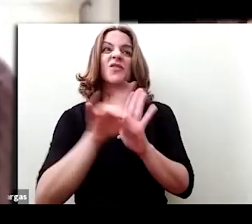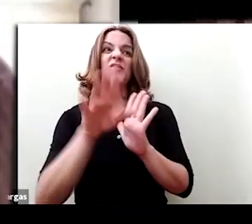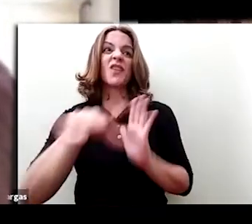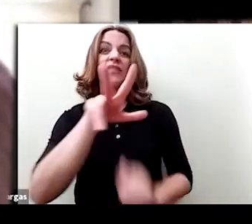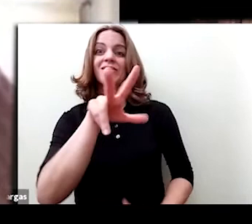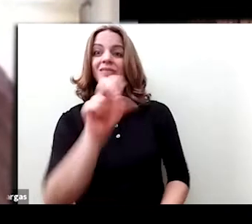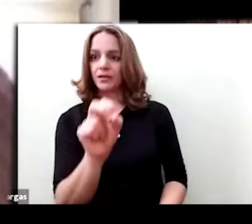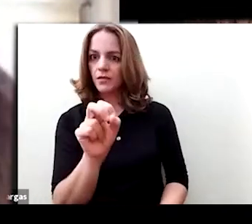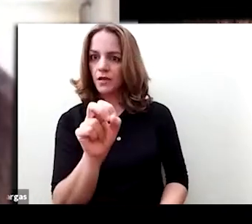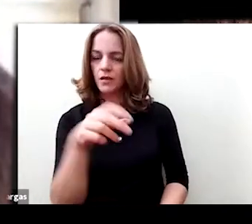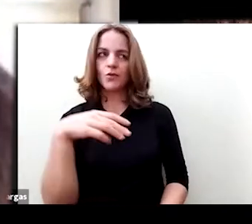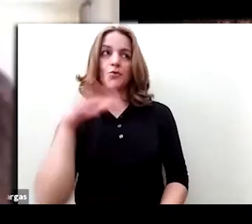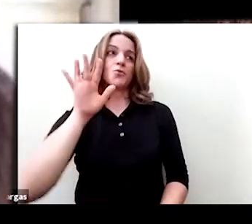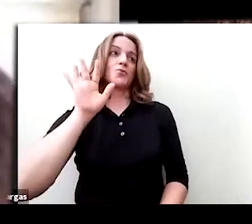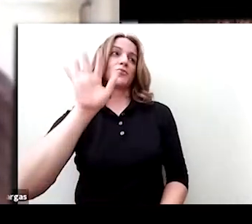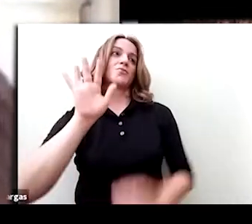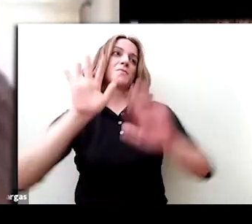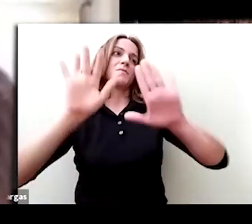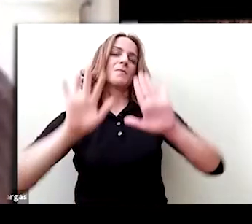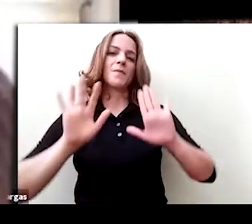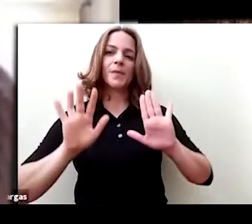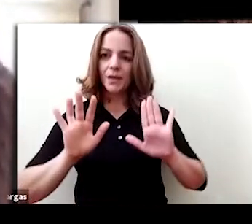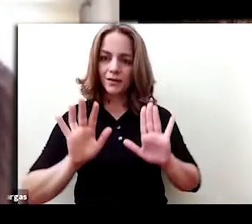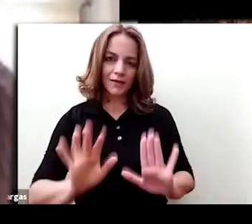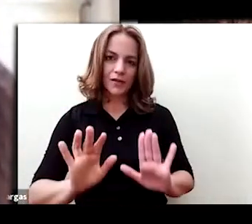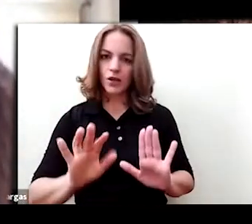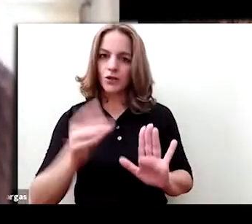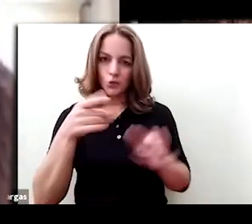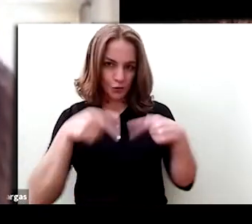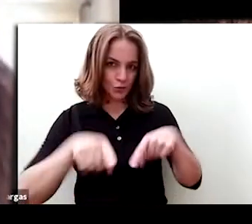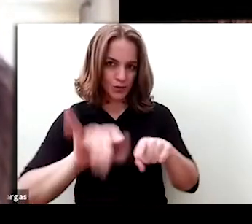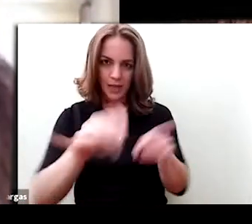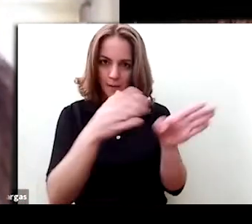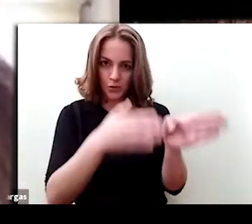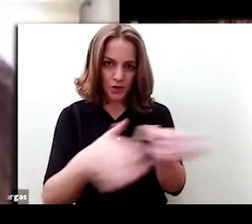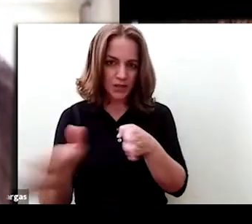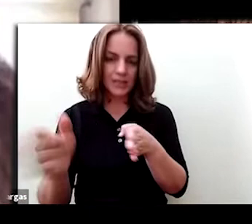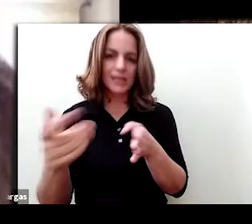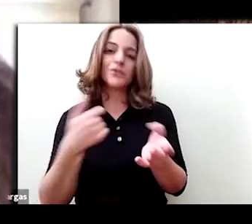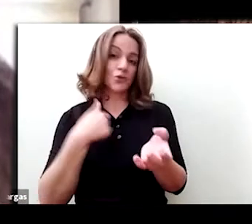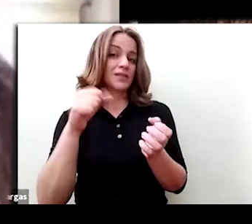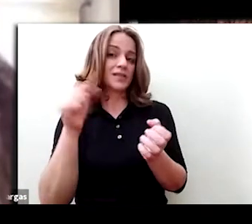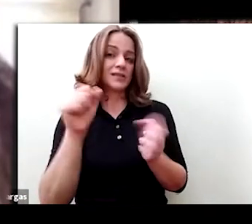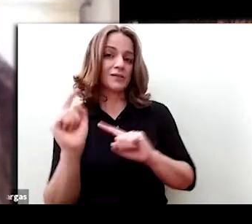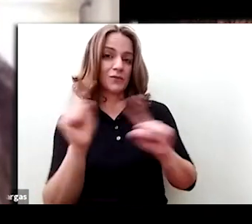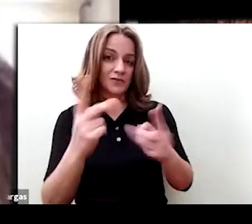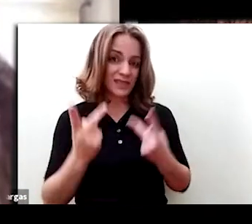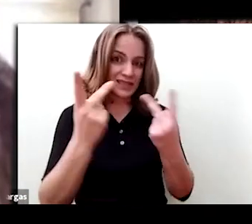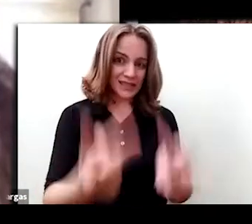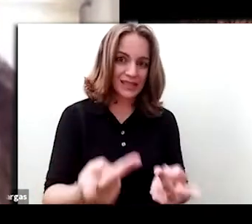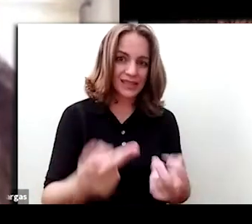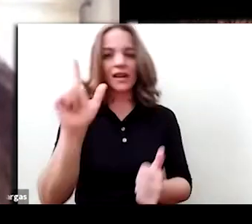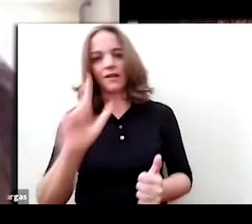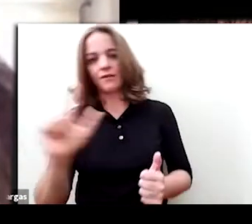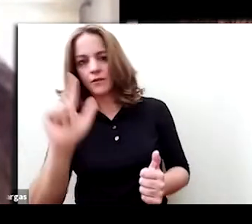exciting. And so in that process, I did go to WNET, the Library of Congress, the